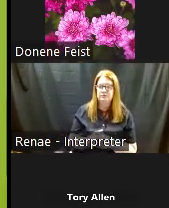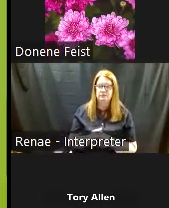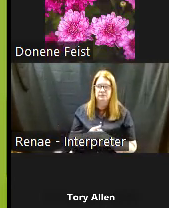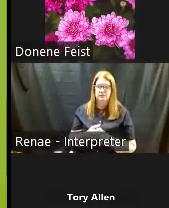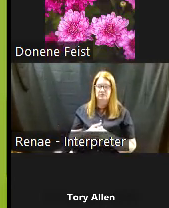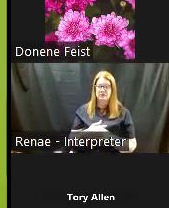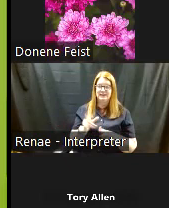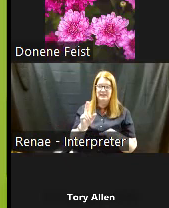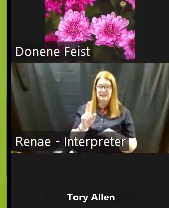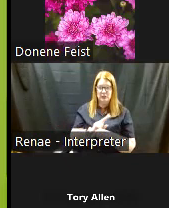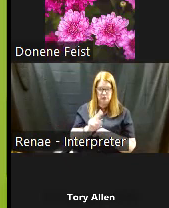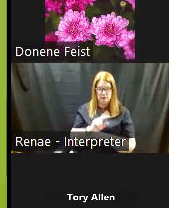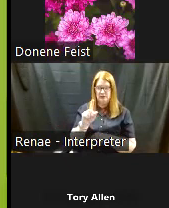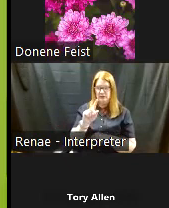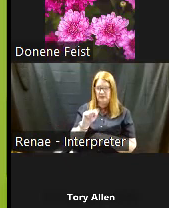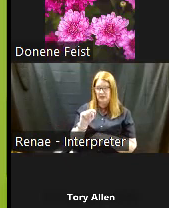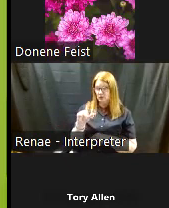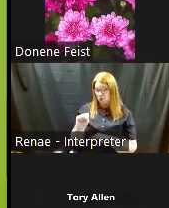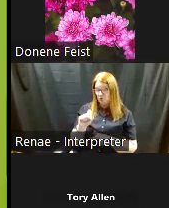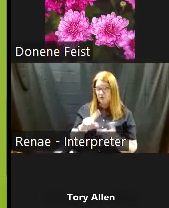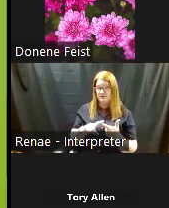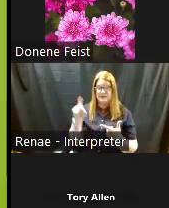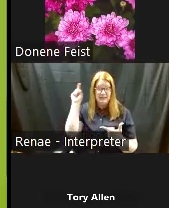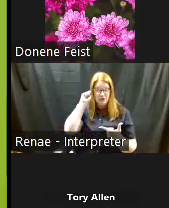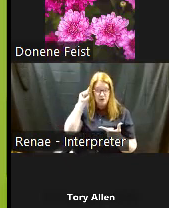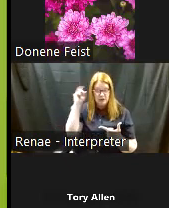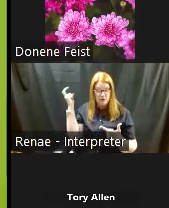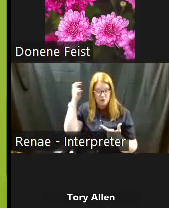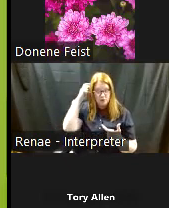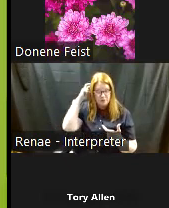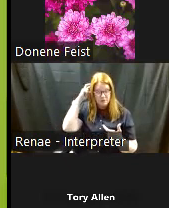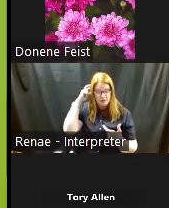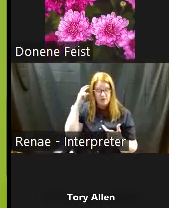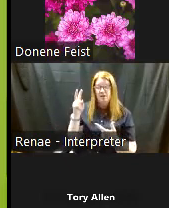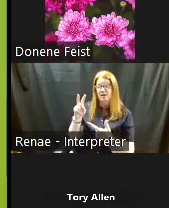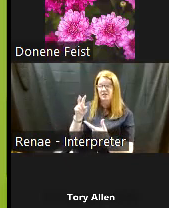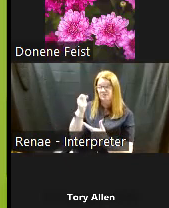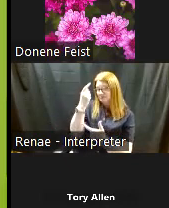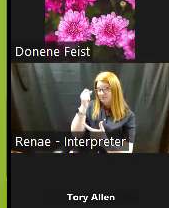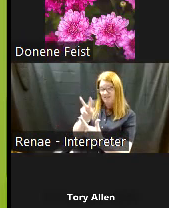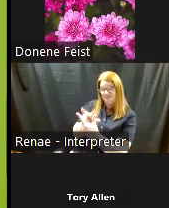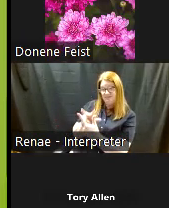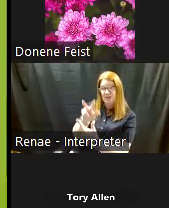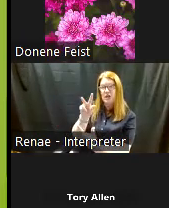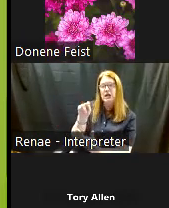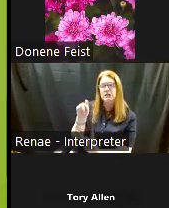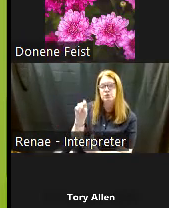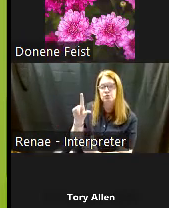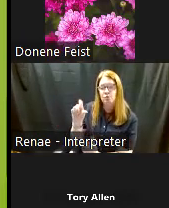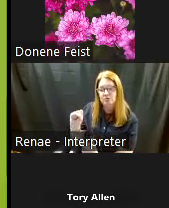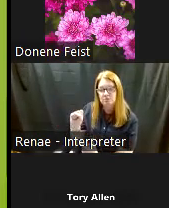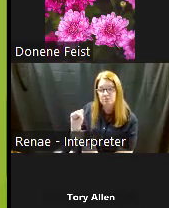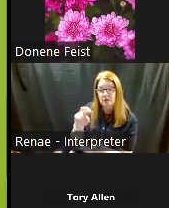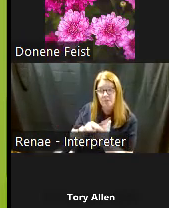tools like hearing aids or cochlear implants, they're a tool, they're not a fix. And so the more severe hearing loss there